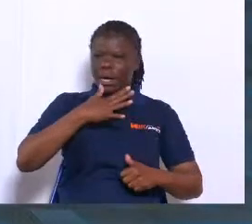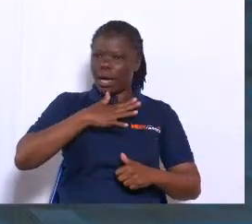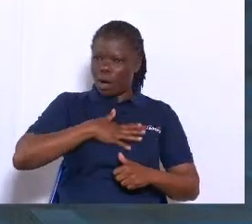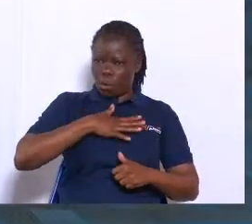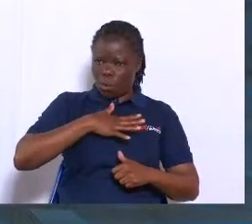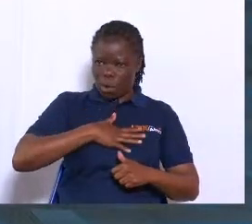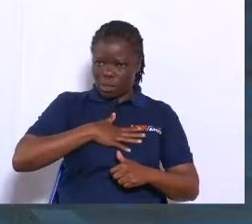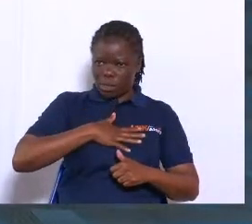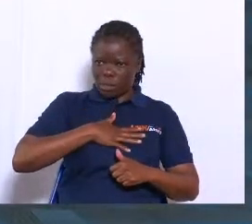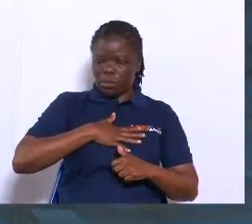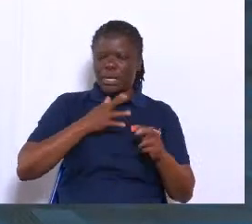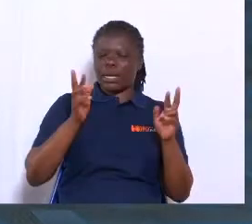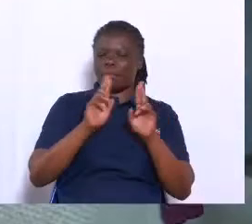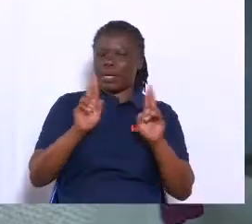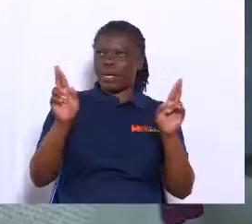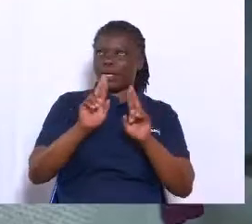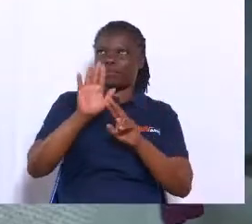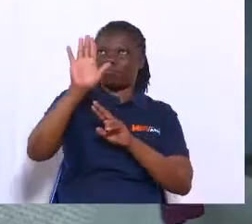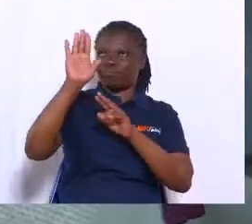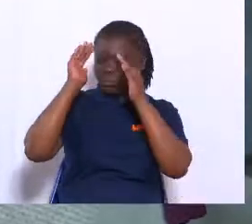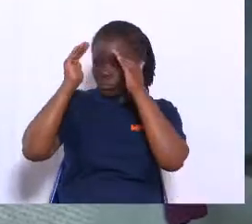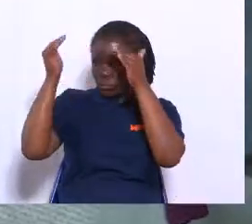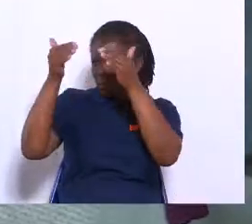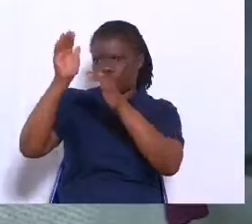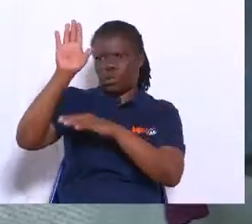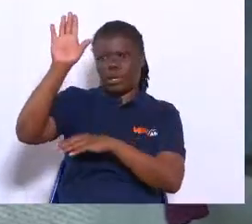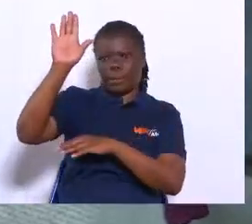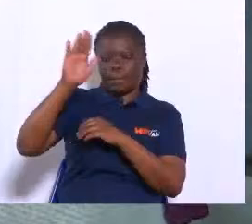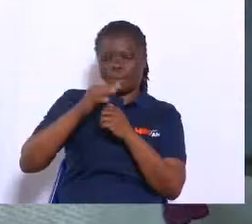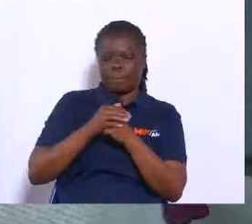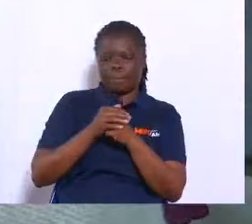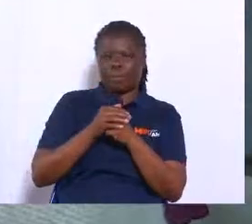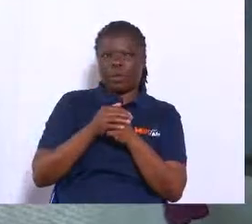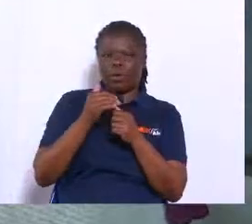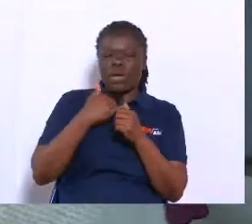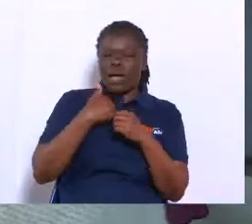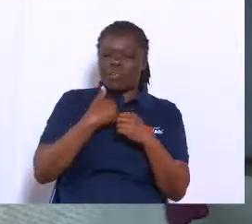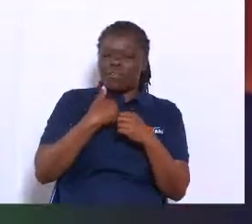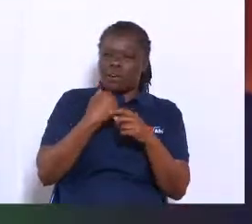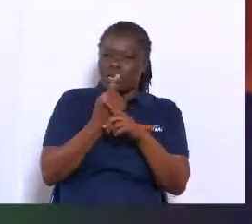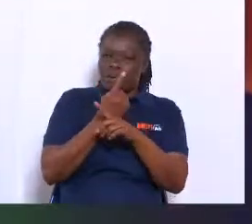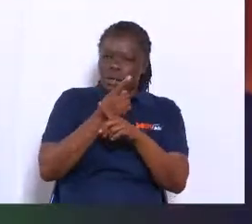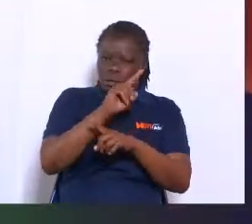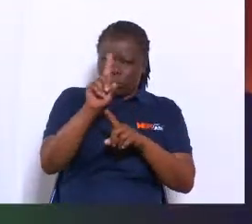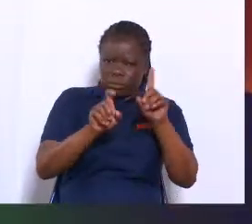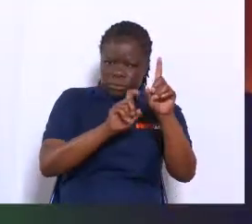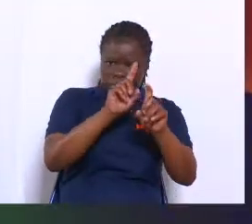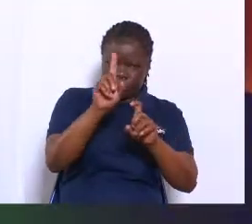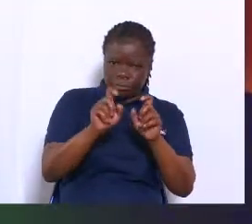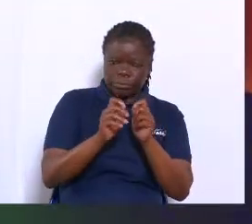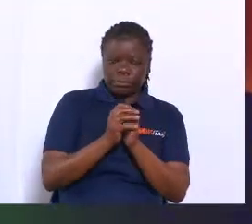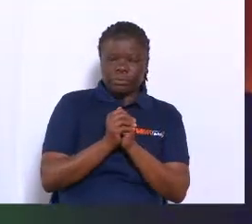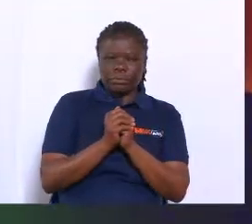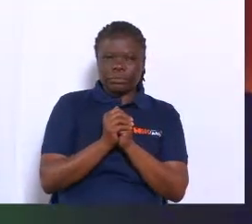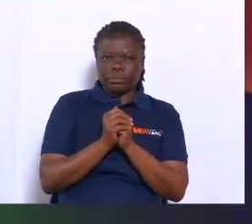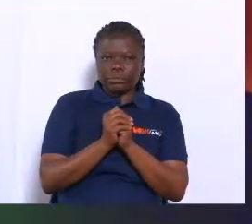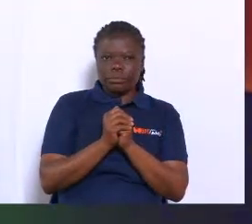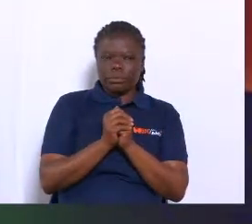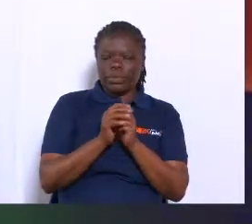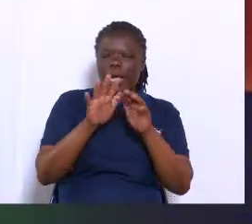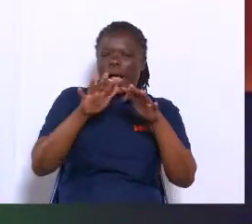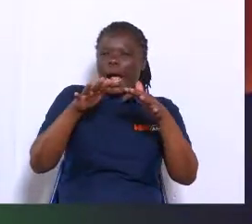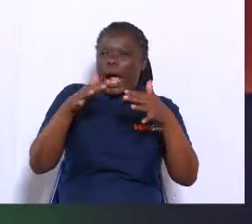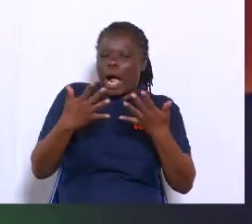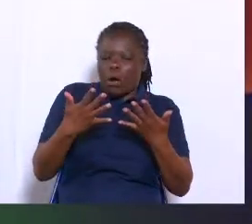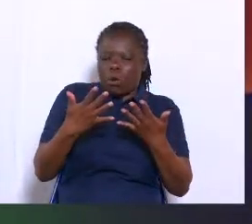totally committed to him. Now this leads us to a vital question. And here's the question, how then shall